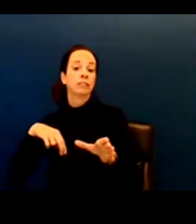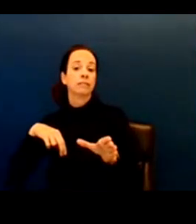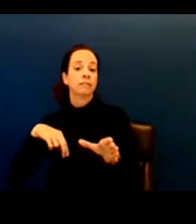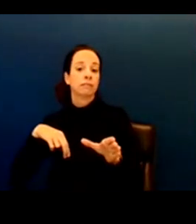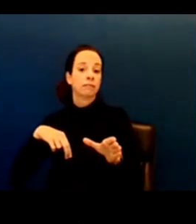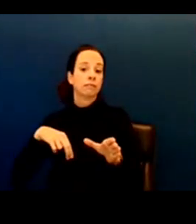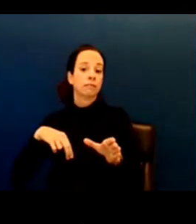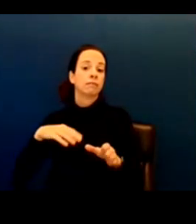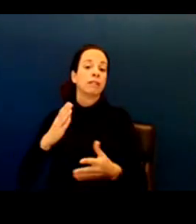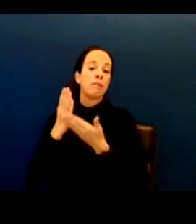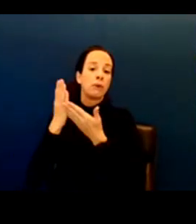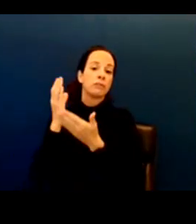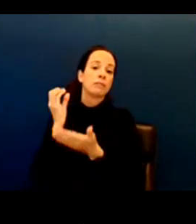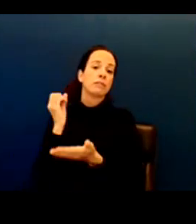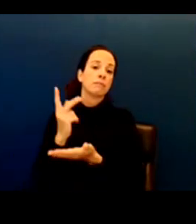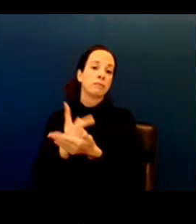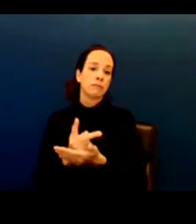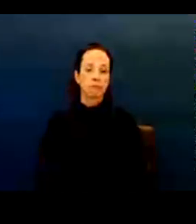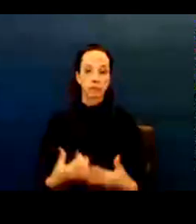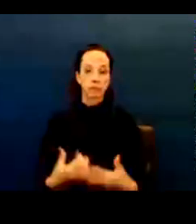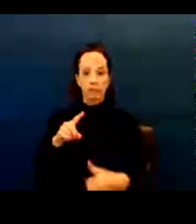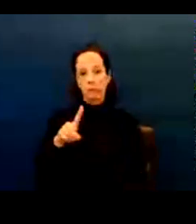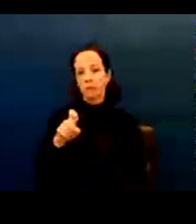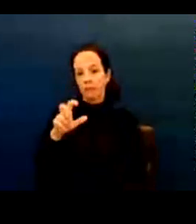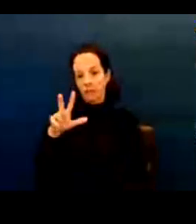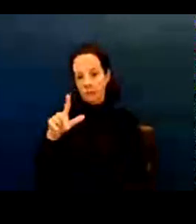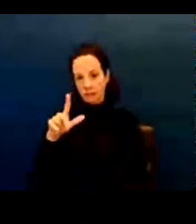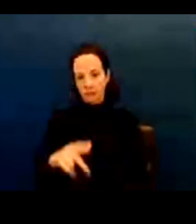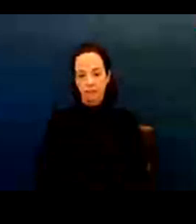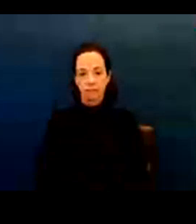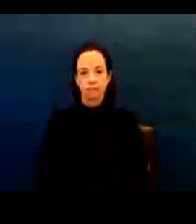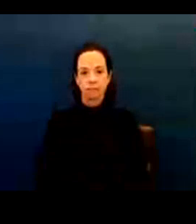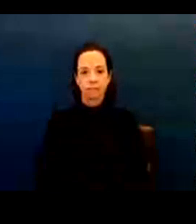approved. Now we're going to item 123. Kayla.